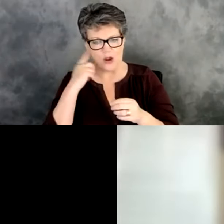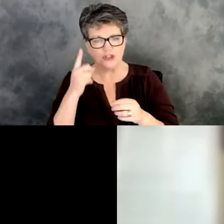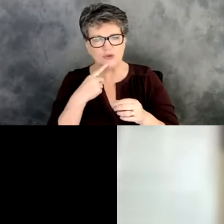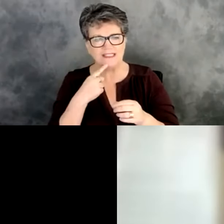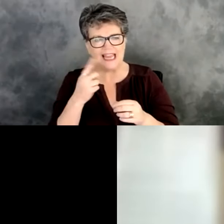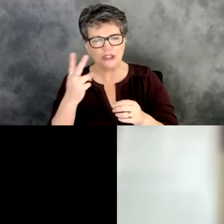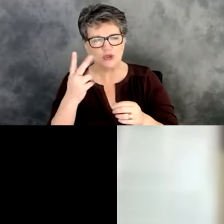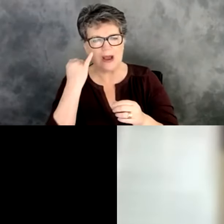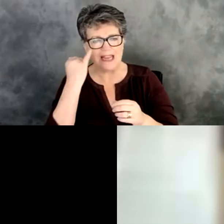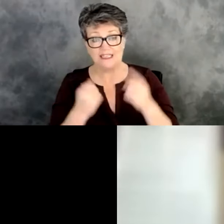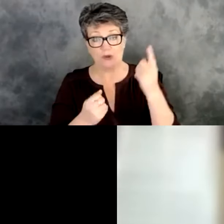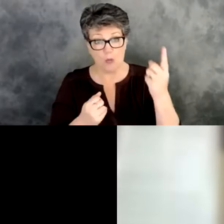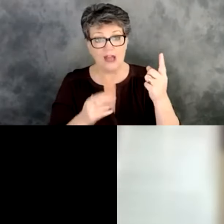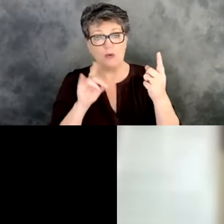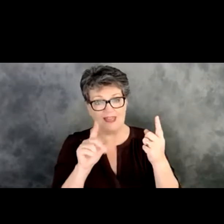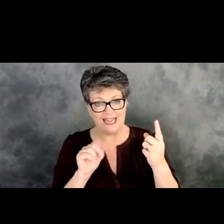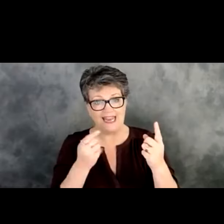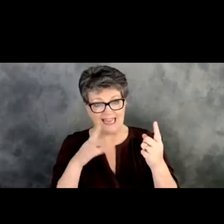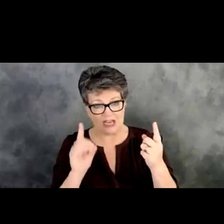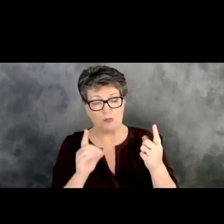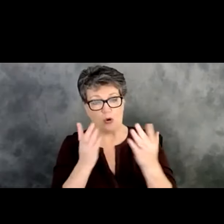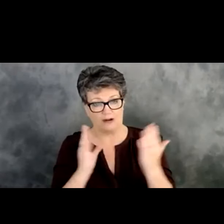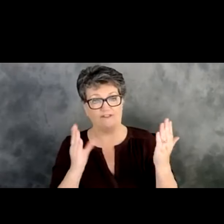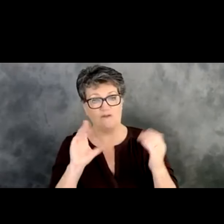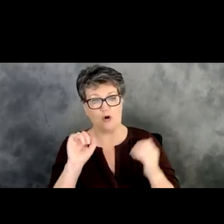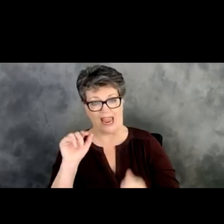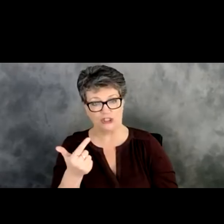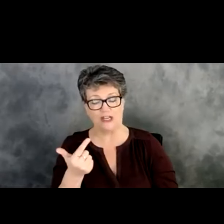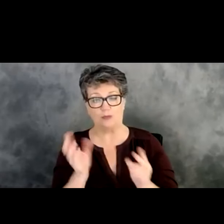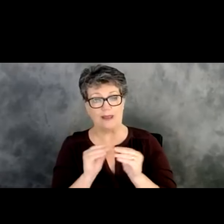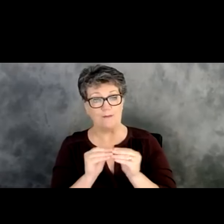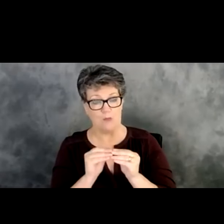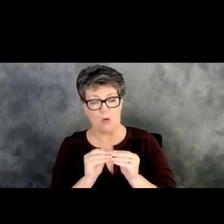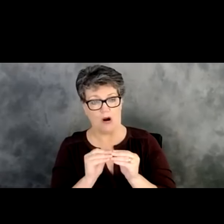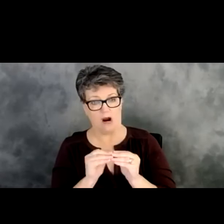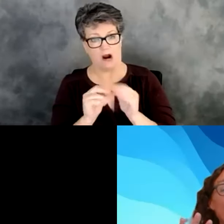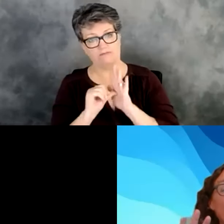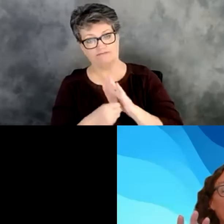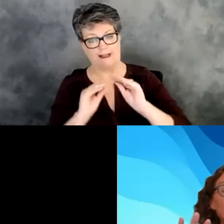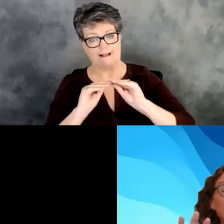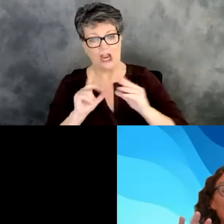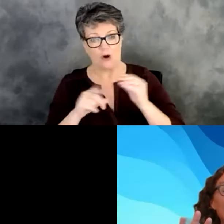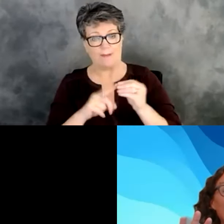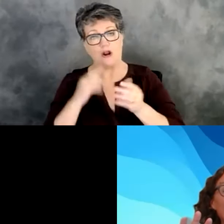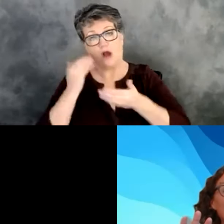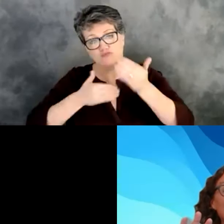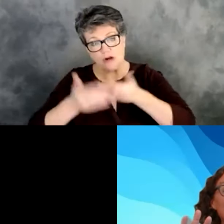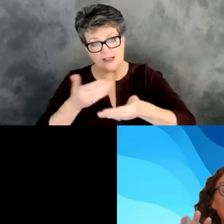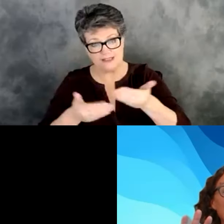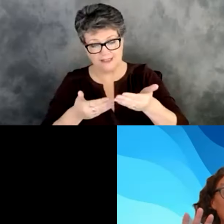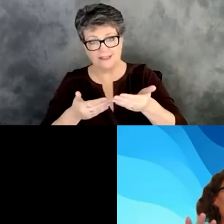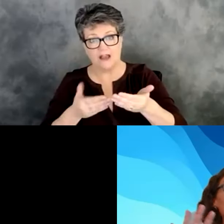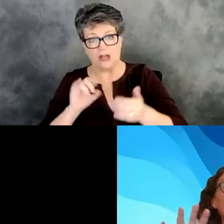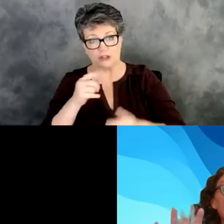ideas. One was that the data dashboard for aging would be more express about our progress on